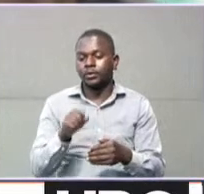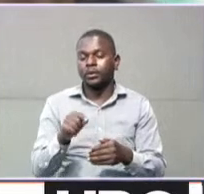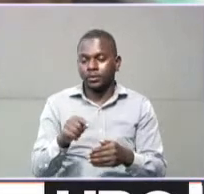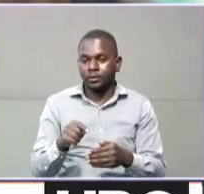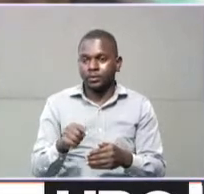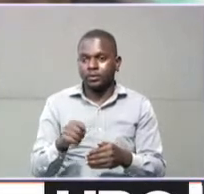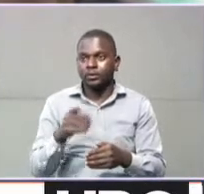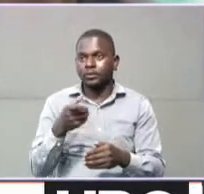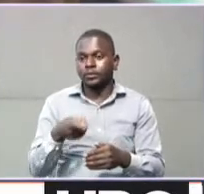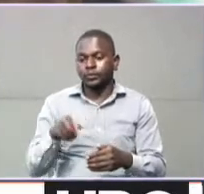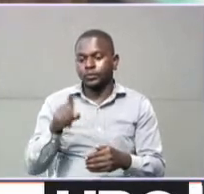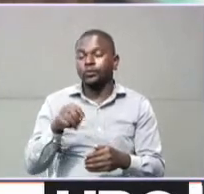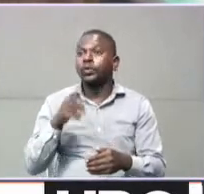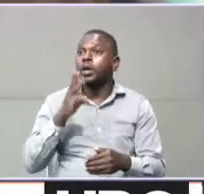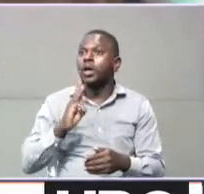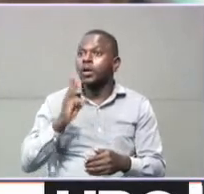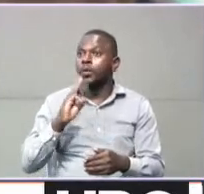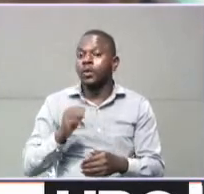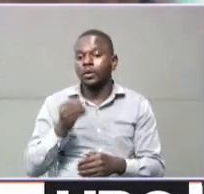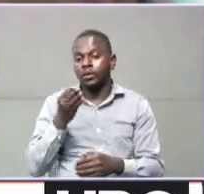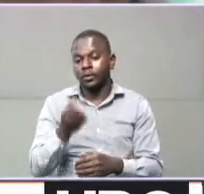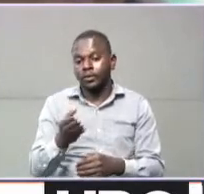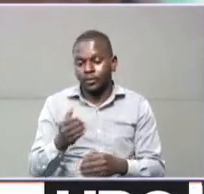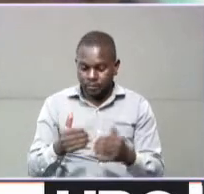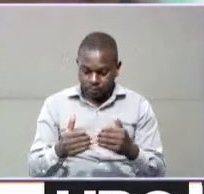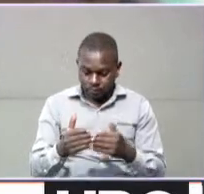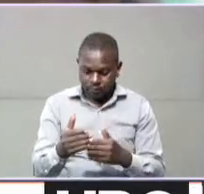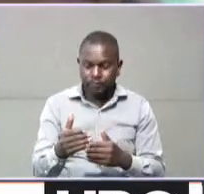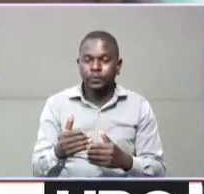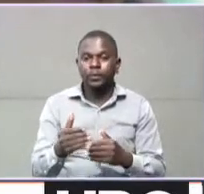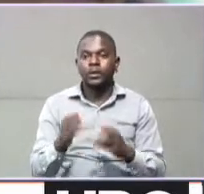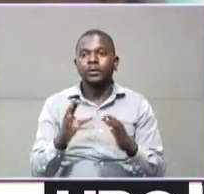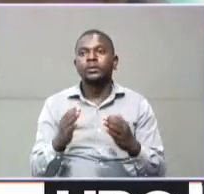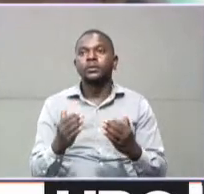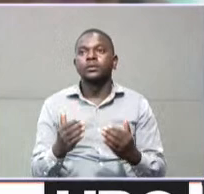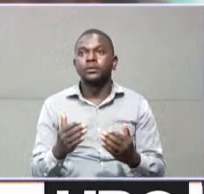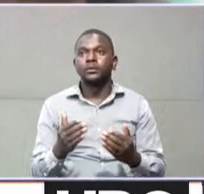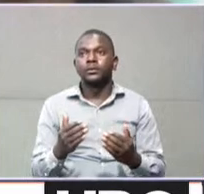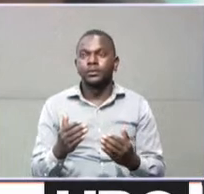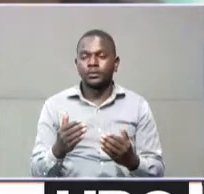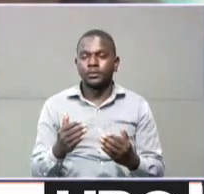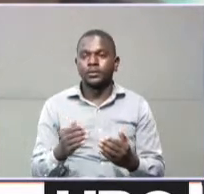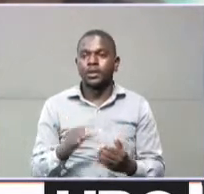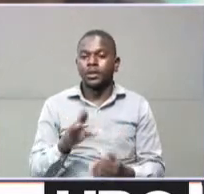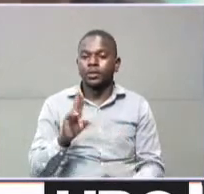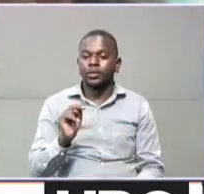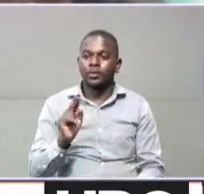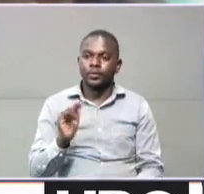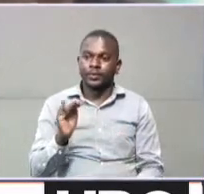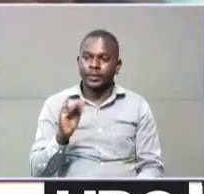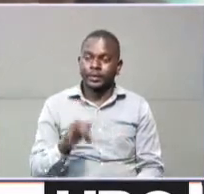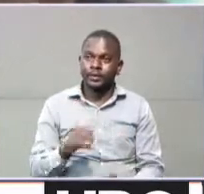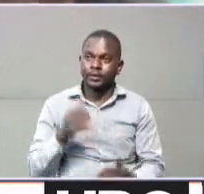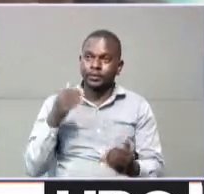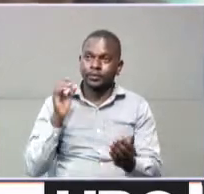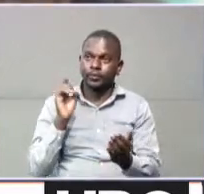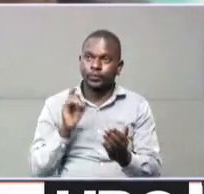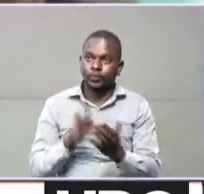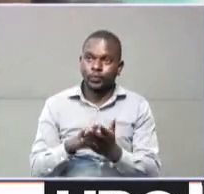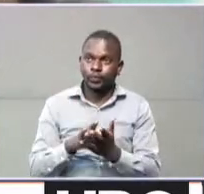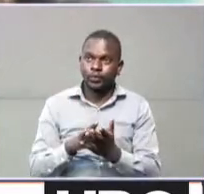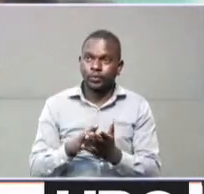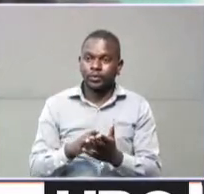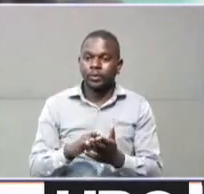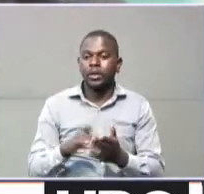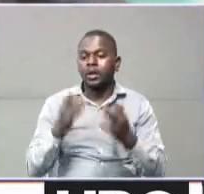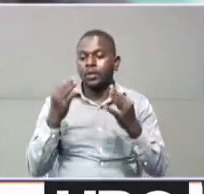alternated gene was formed until further notes the bureau has suspended the certification process